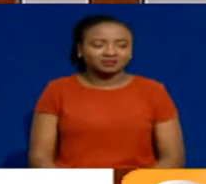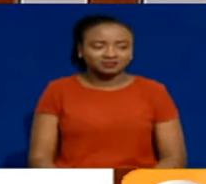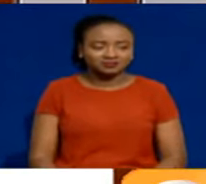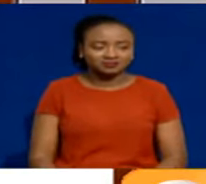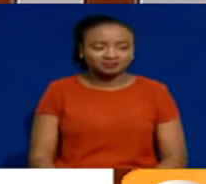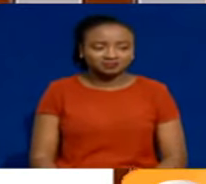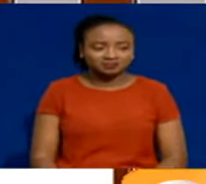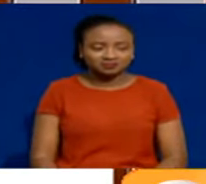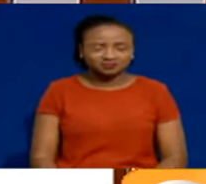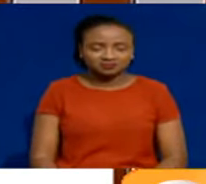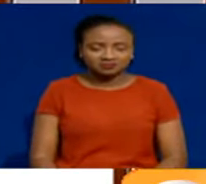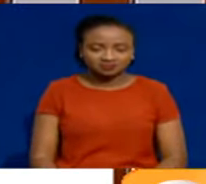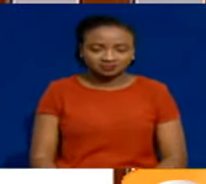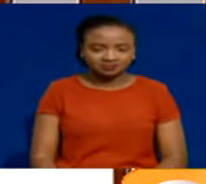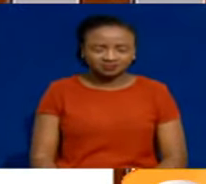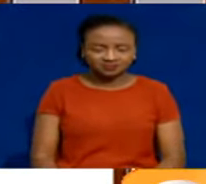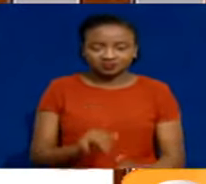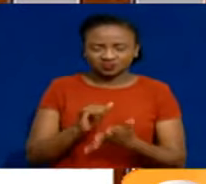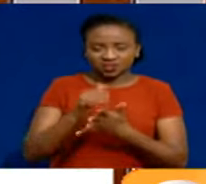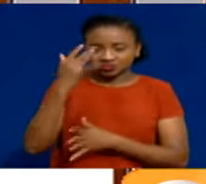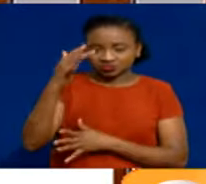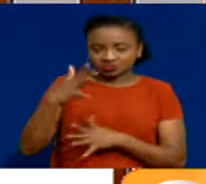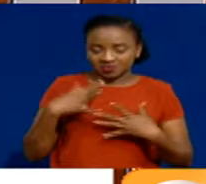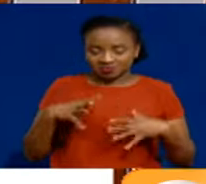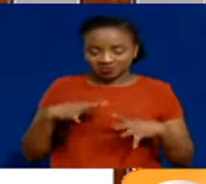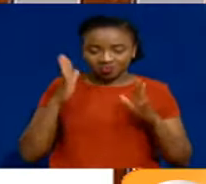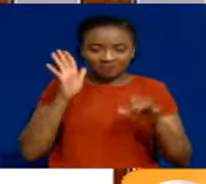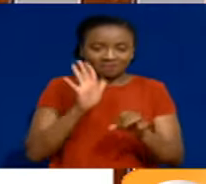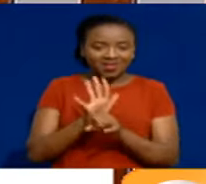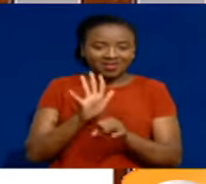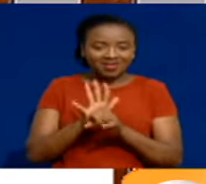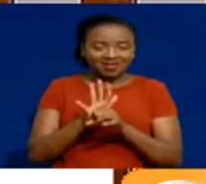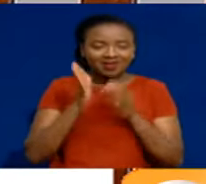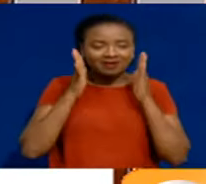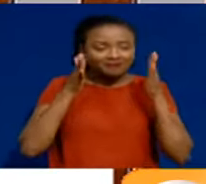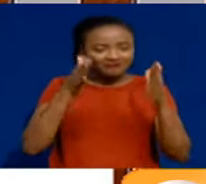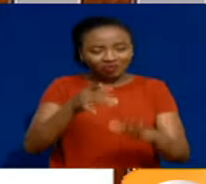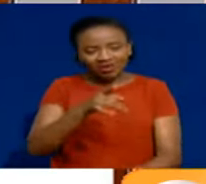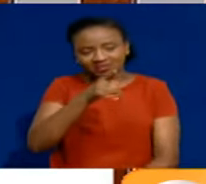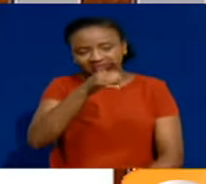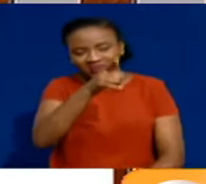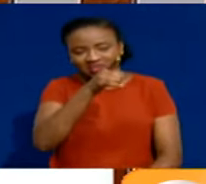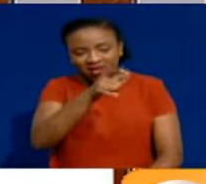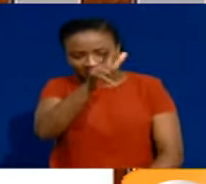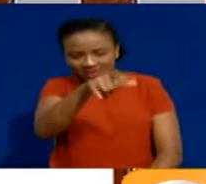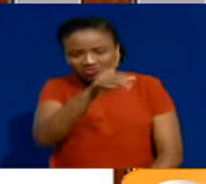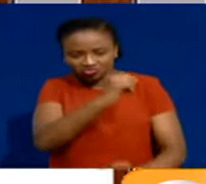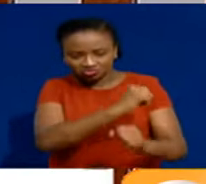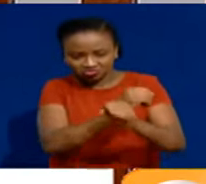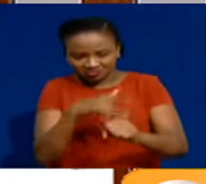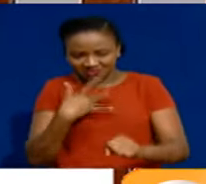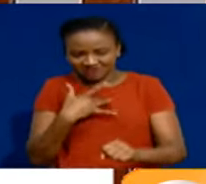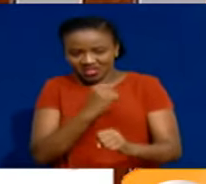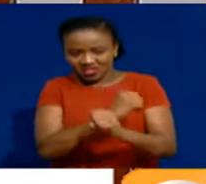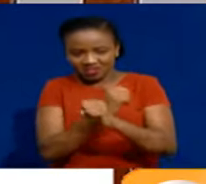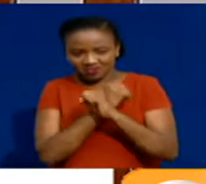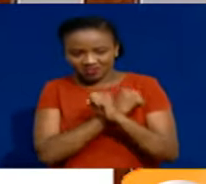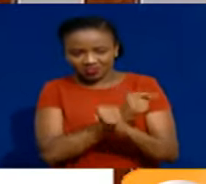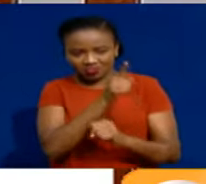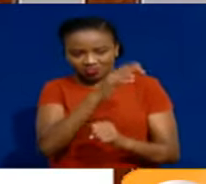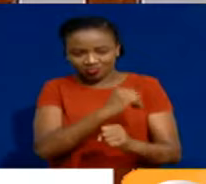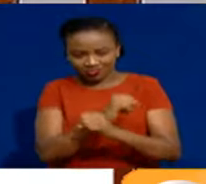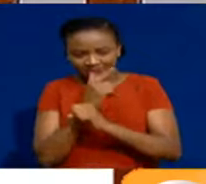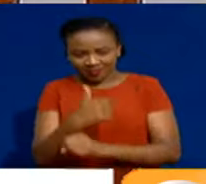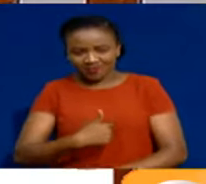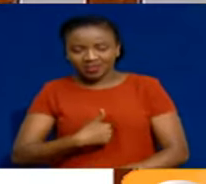And that is why people invest in people who can safeguard and protect them and who can